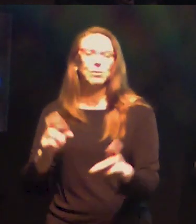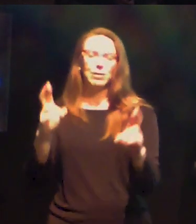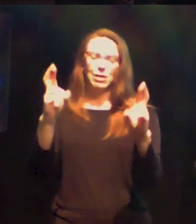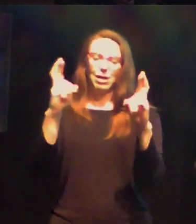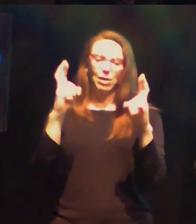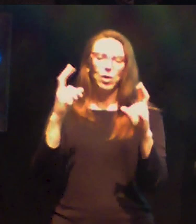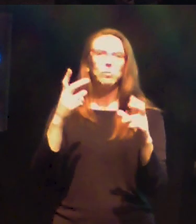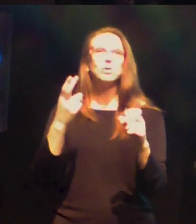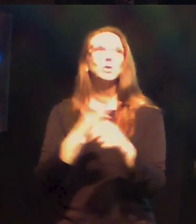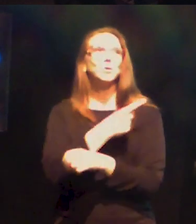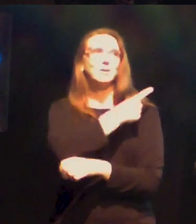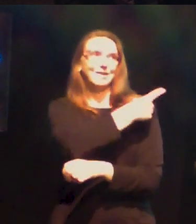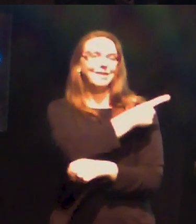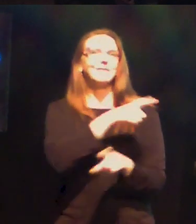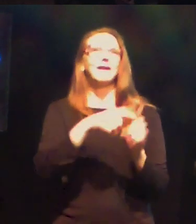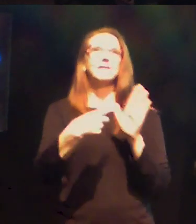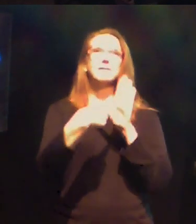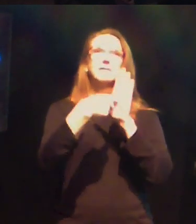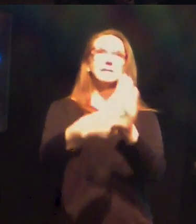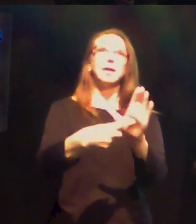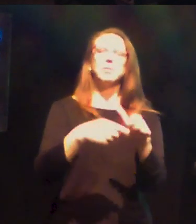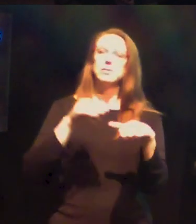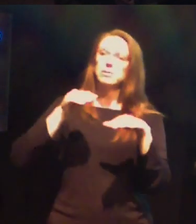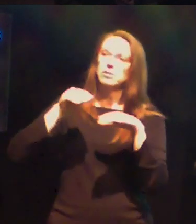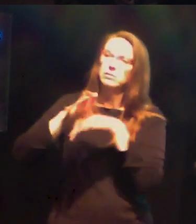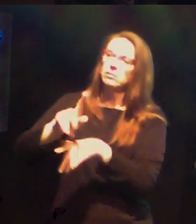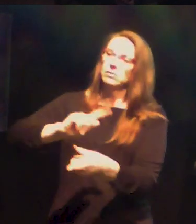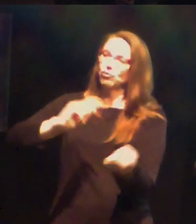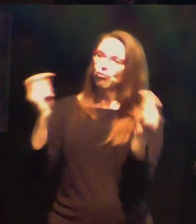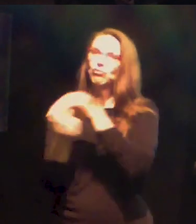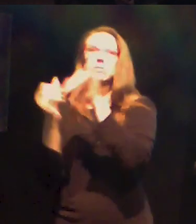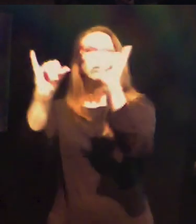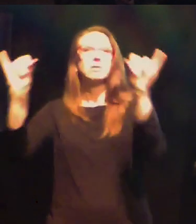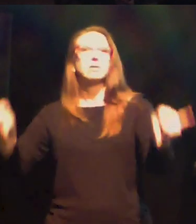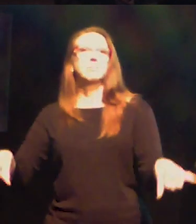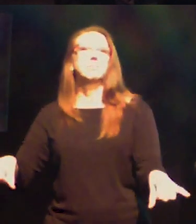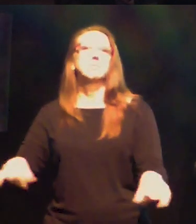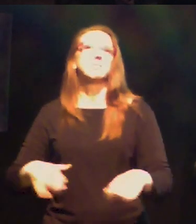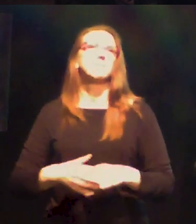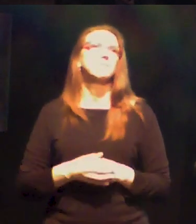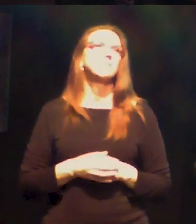this as a springboard to make change in these systems.